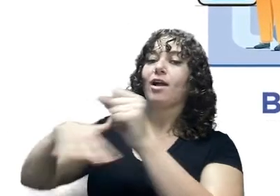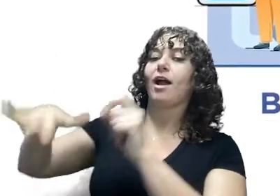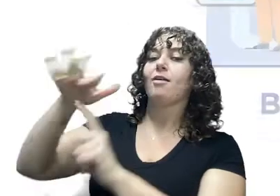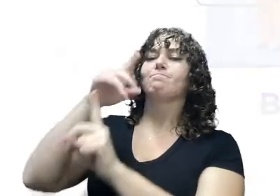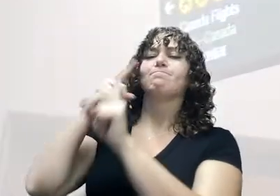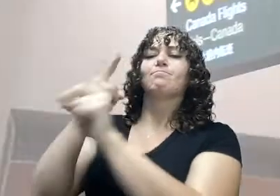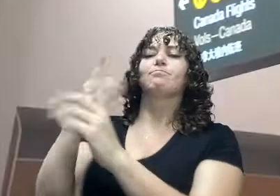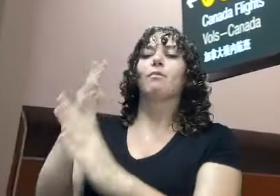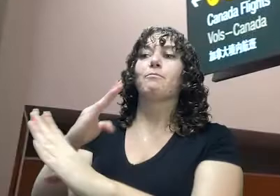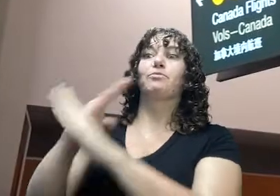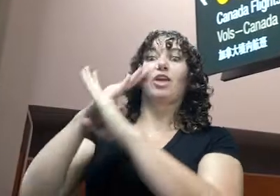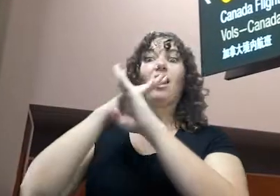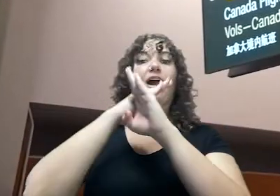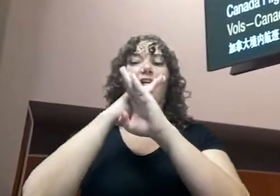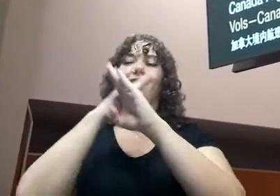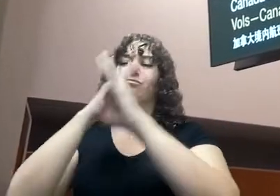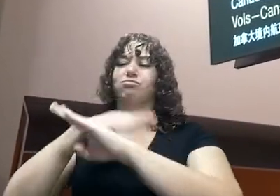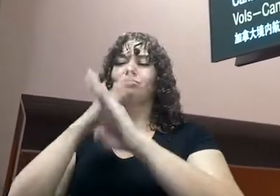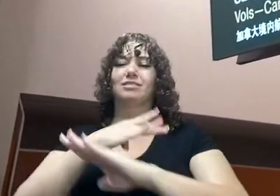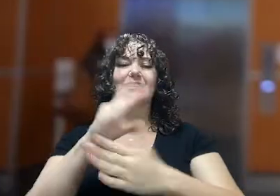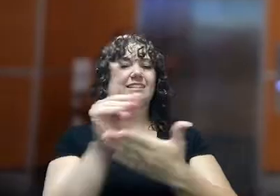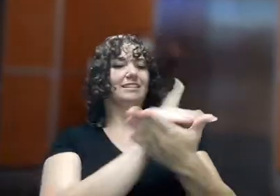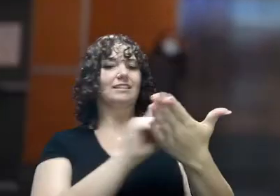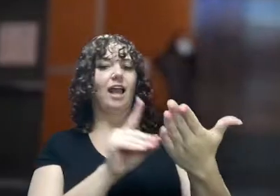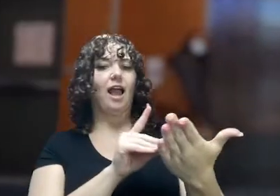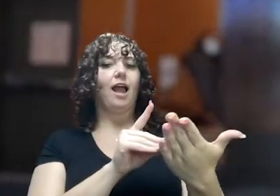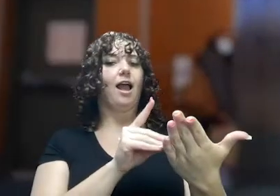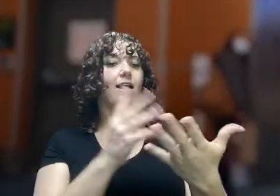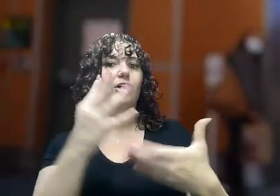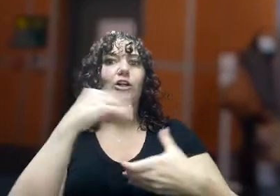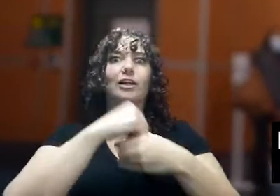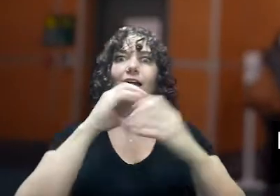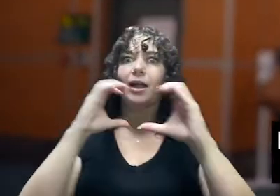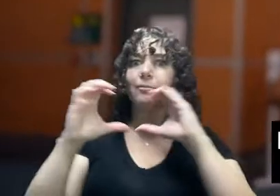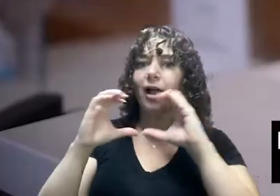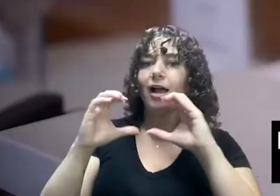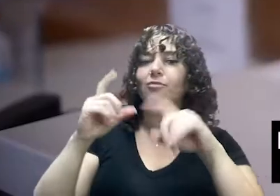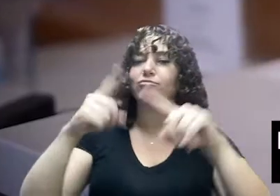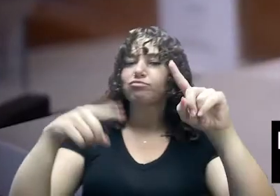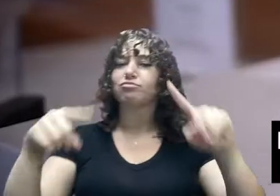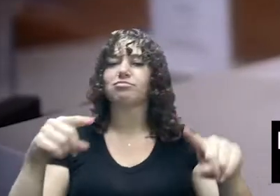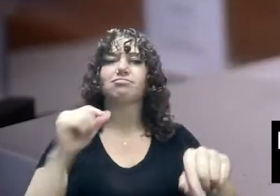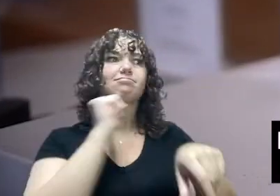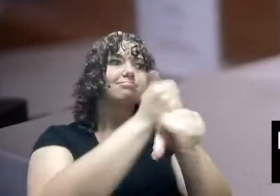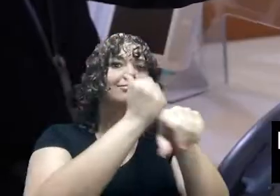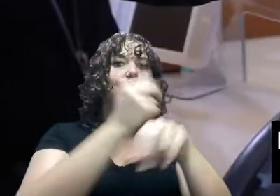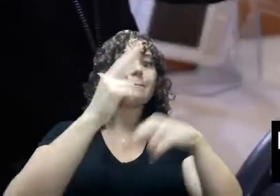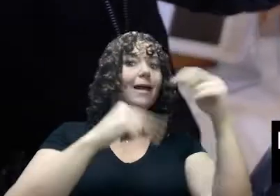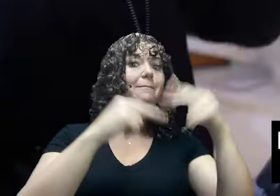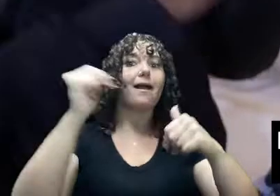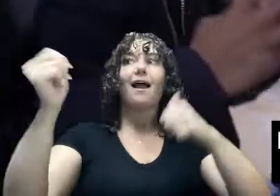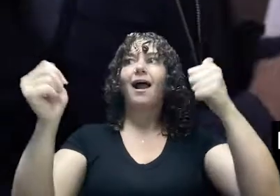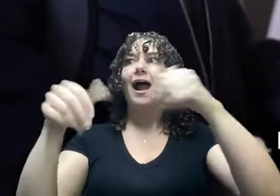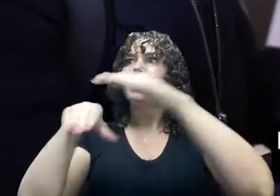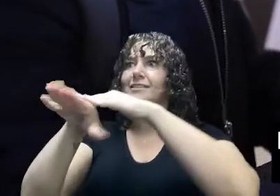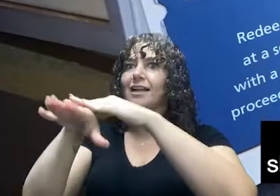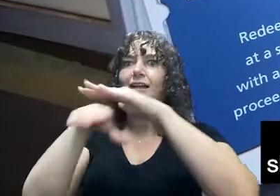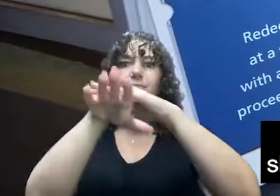address all facets of a barrier-free design and include communication as part of these designs to make the building